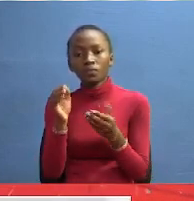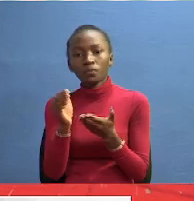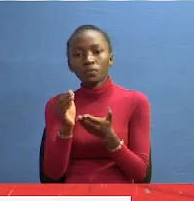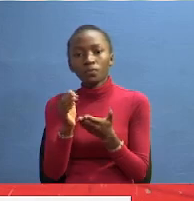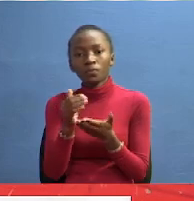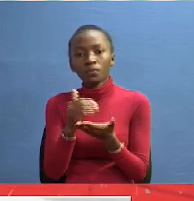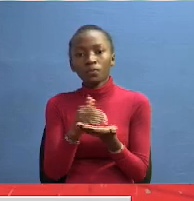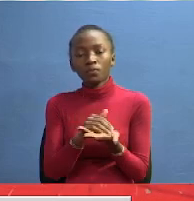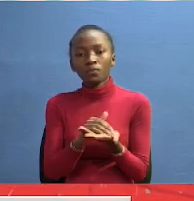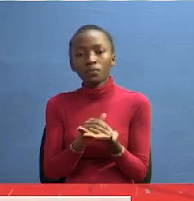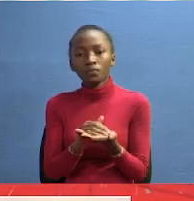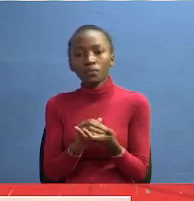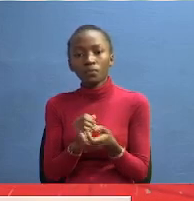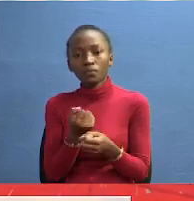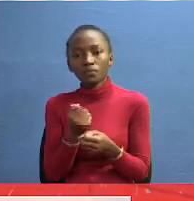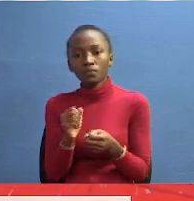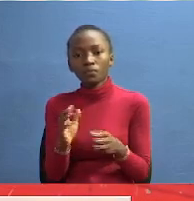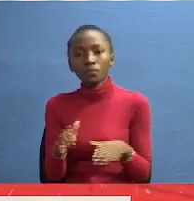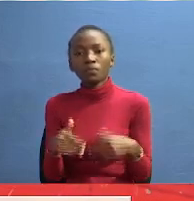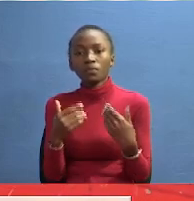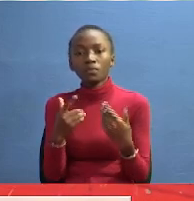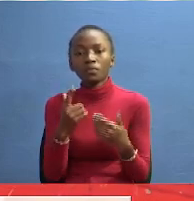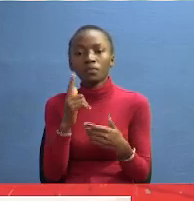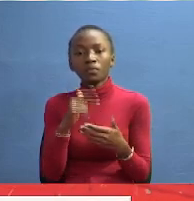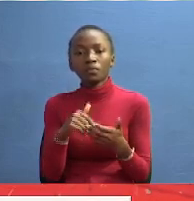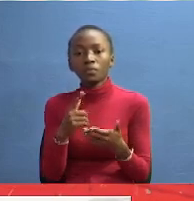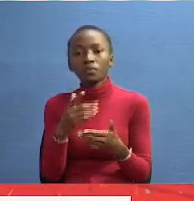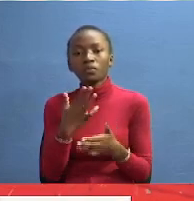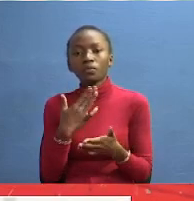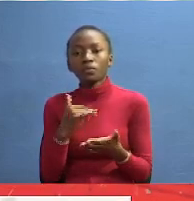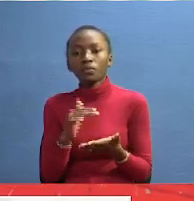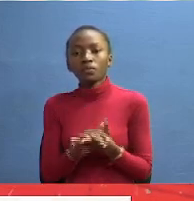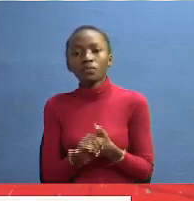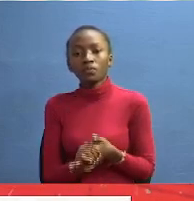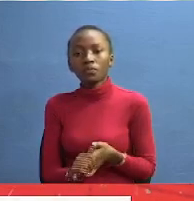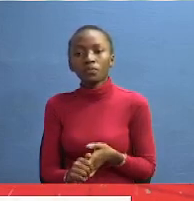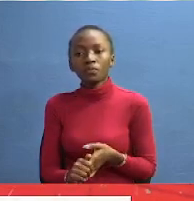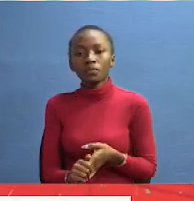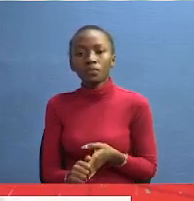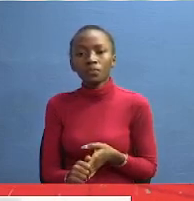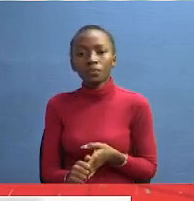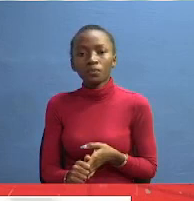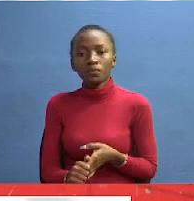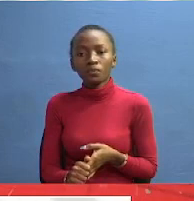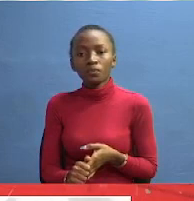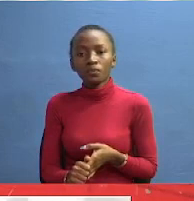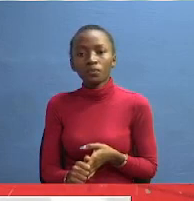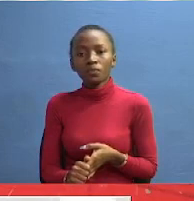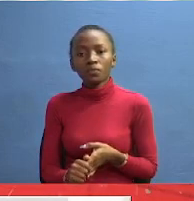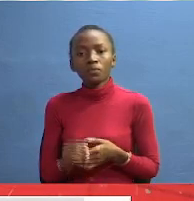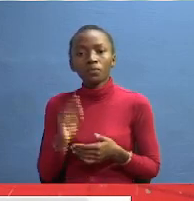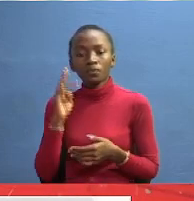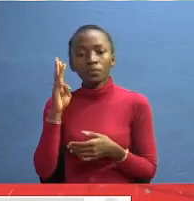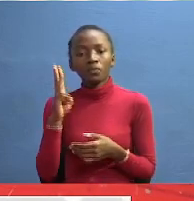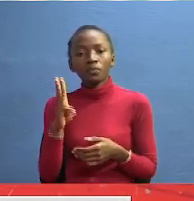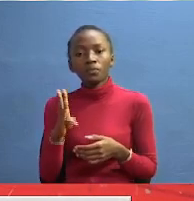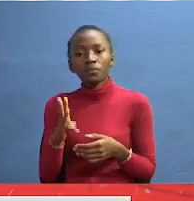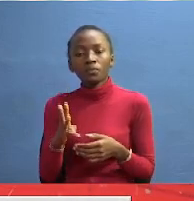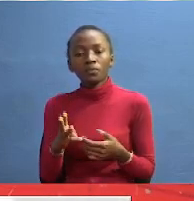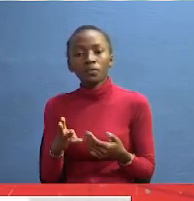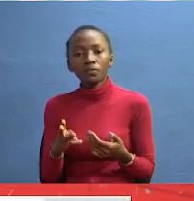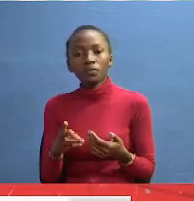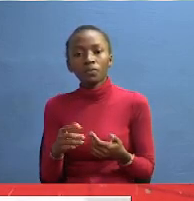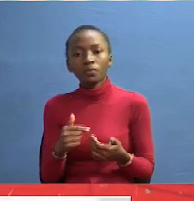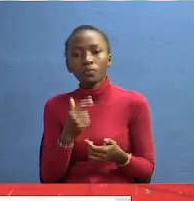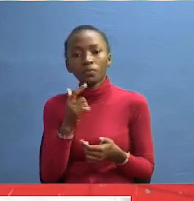will be given what they want. That is subject to negotiation. But again, wishing them away and saying you will not discuss